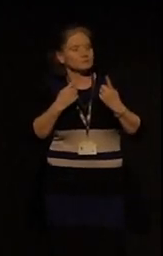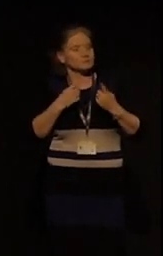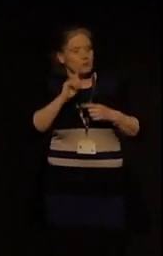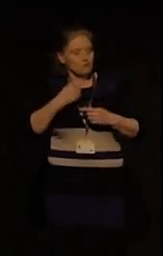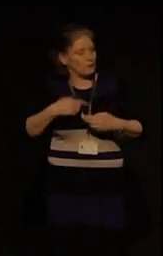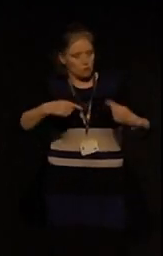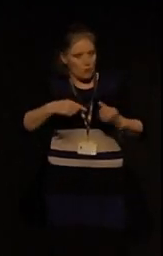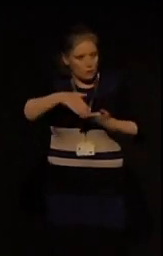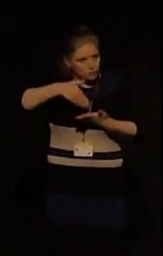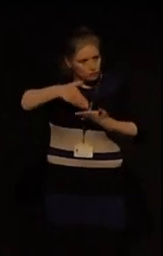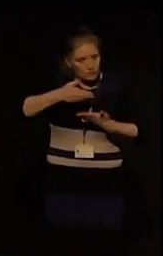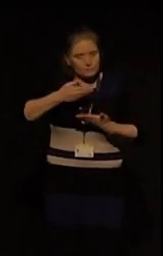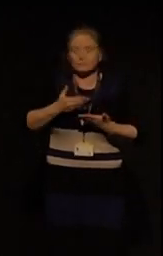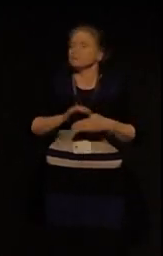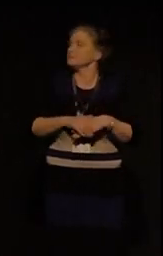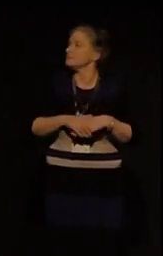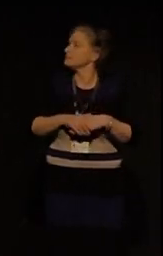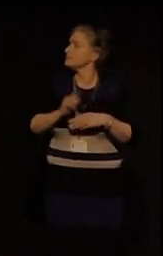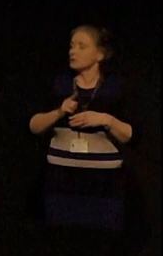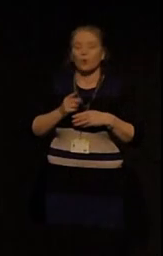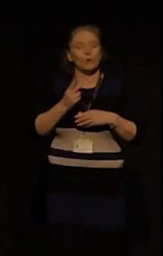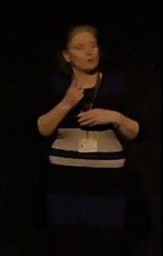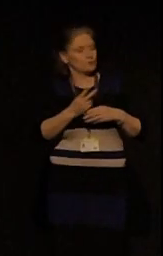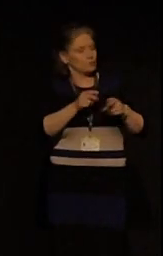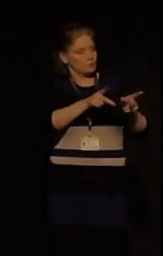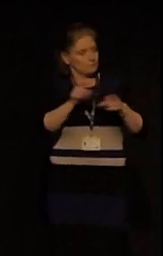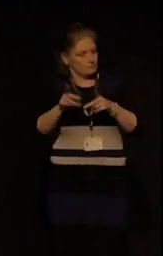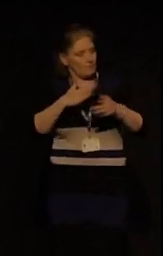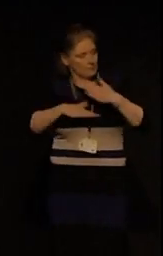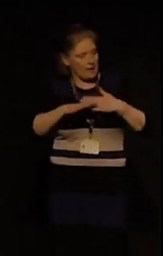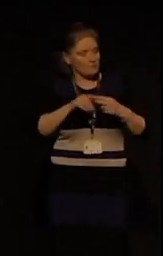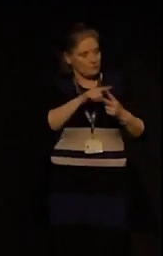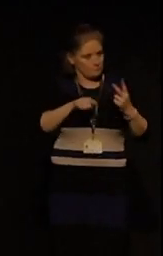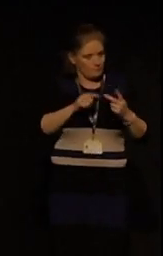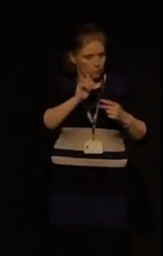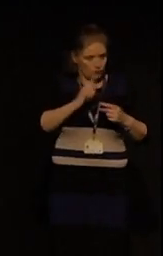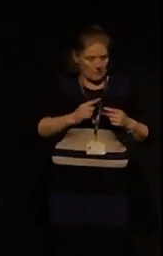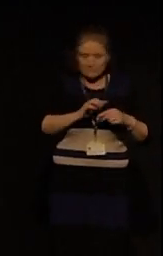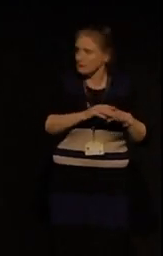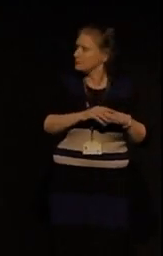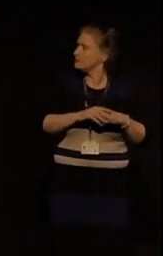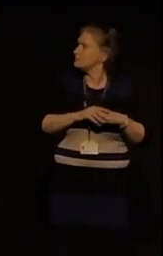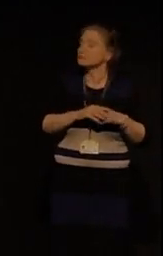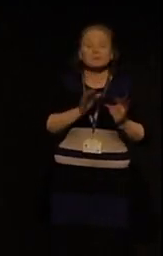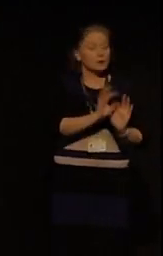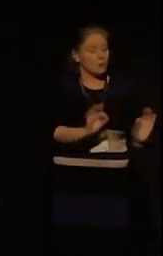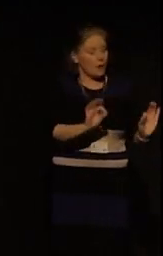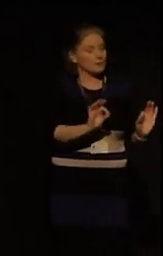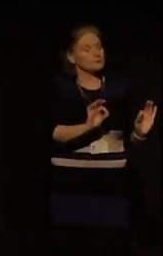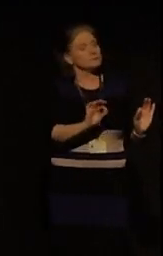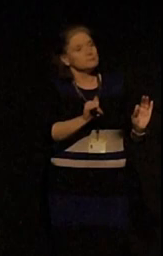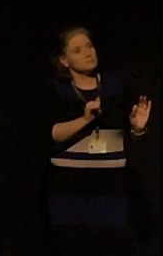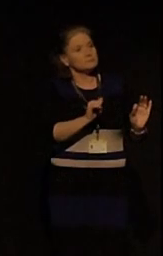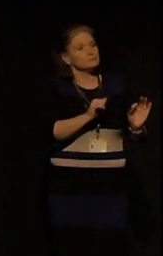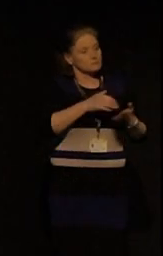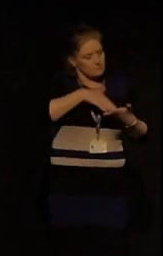drink. So you can see two sets of behaviors here. When it's quiet out, the animal makes